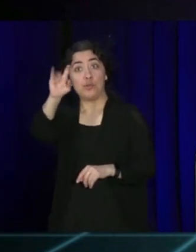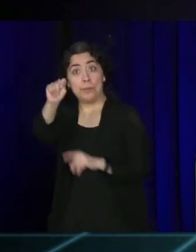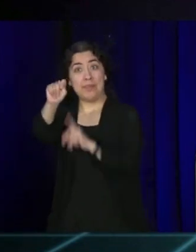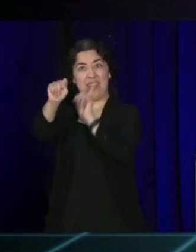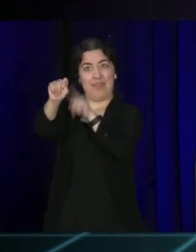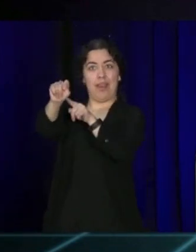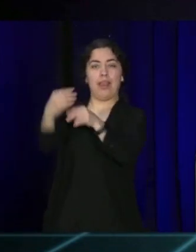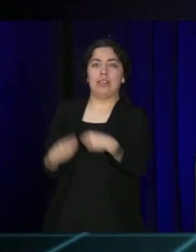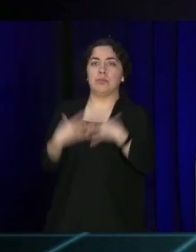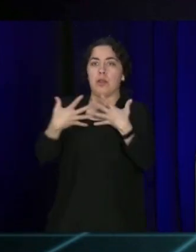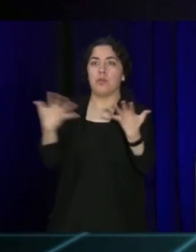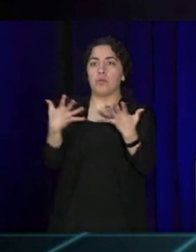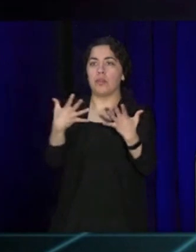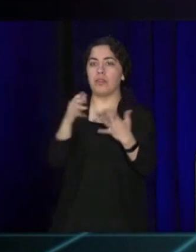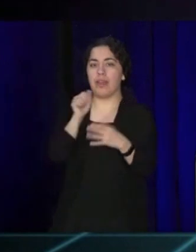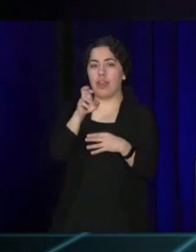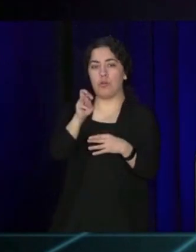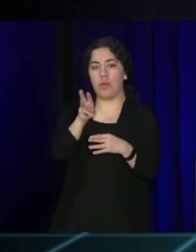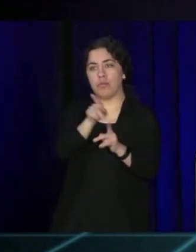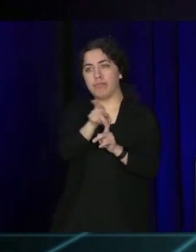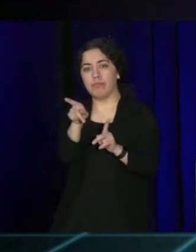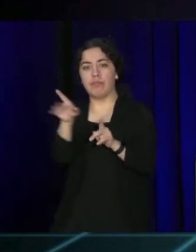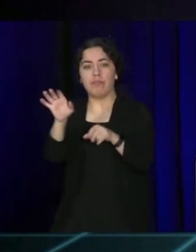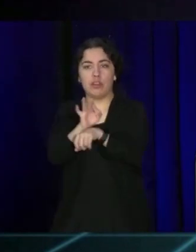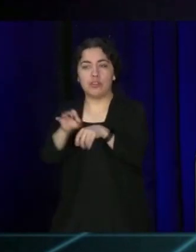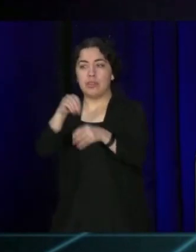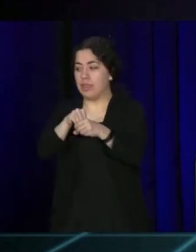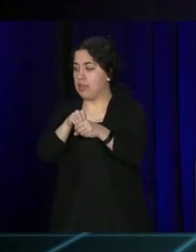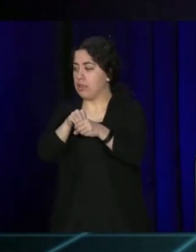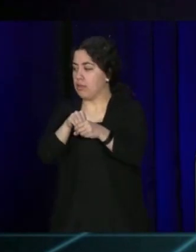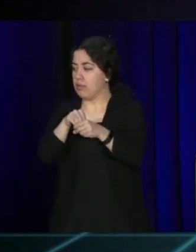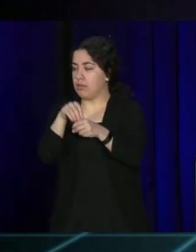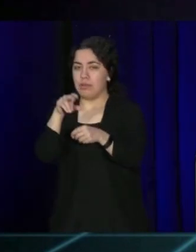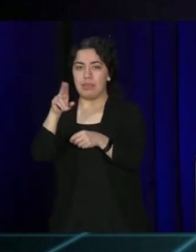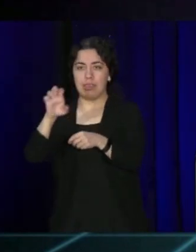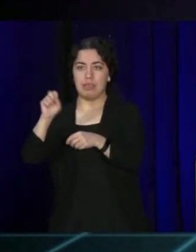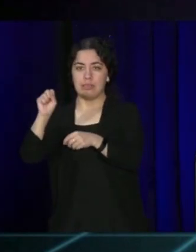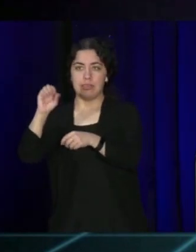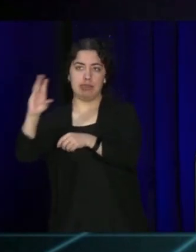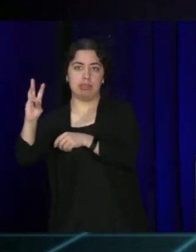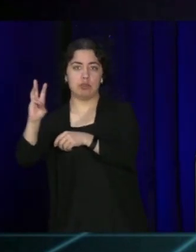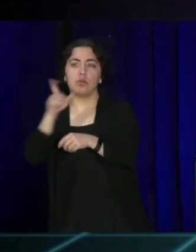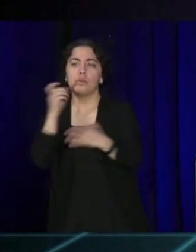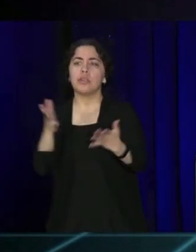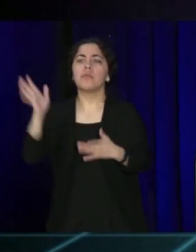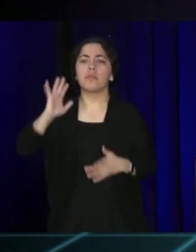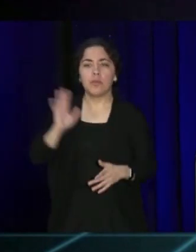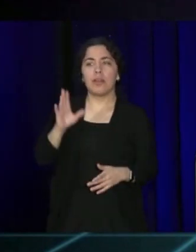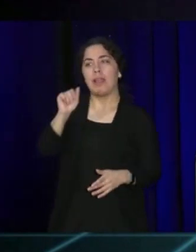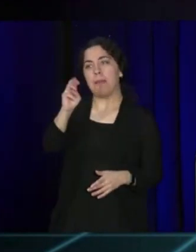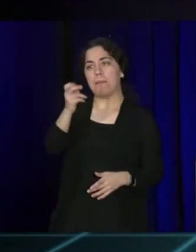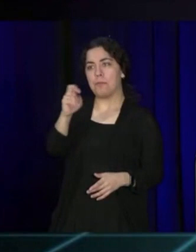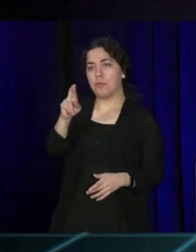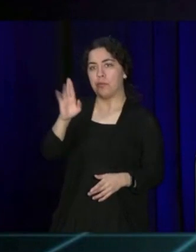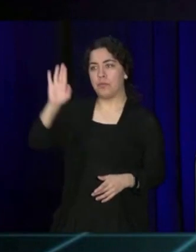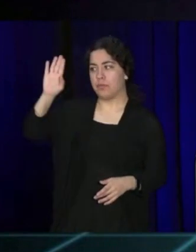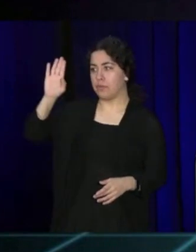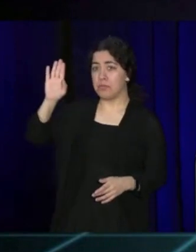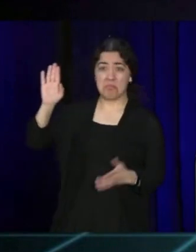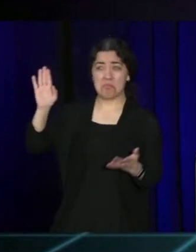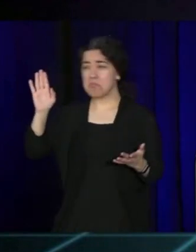in ES6. This one is going to be, who here has ever done Ember before? Yeah, like 10